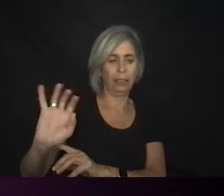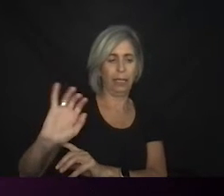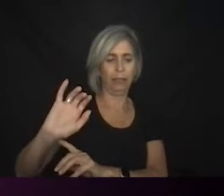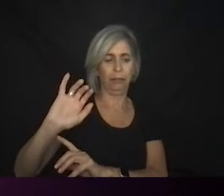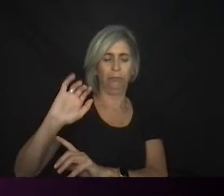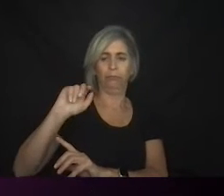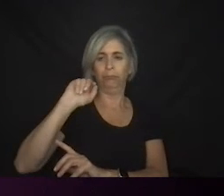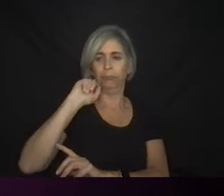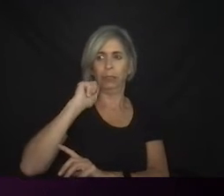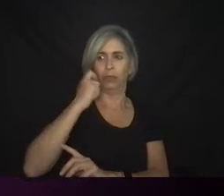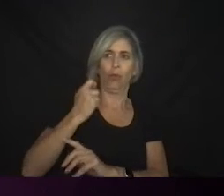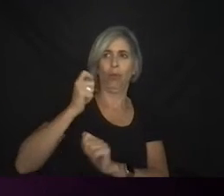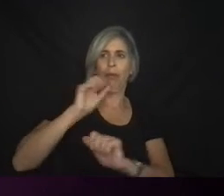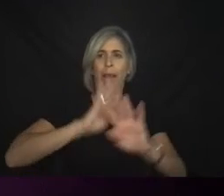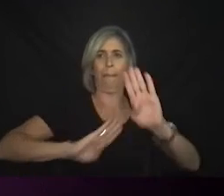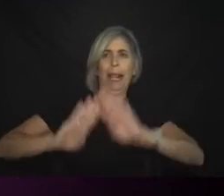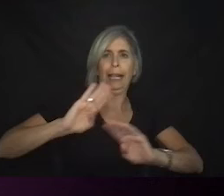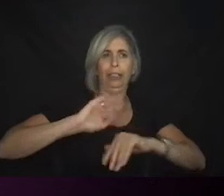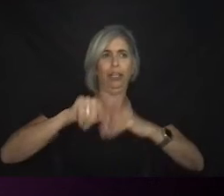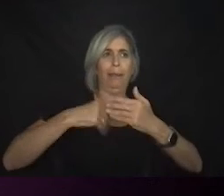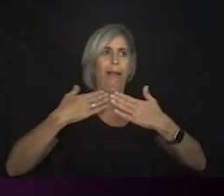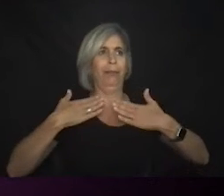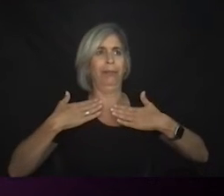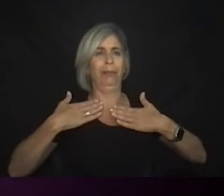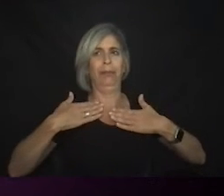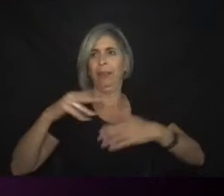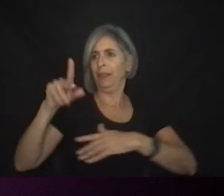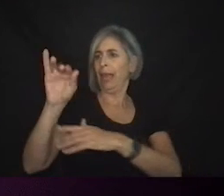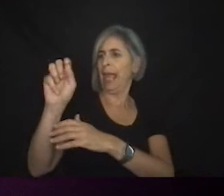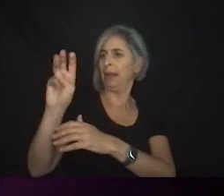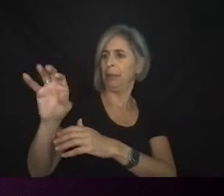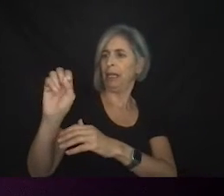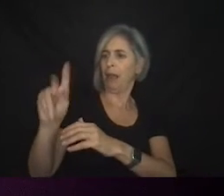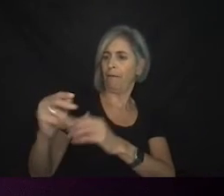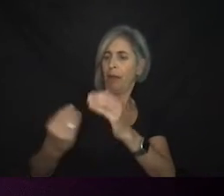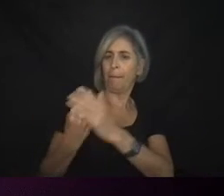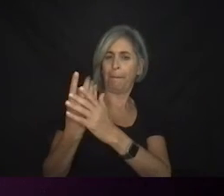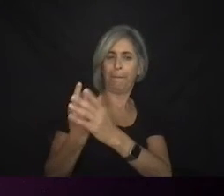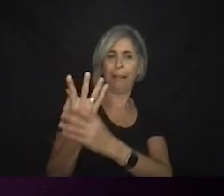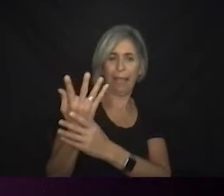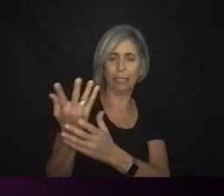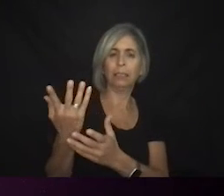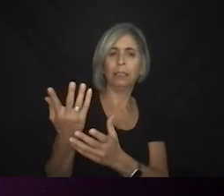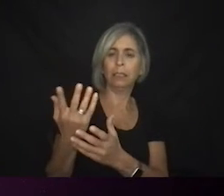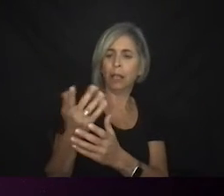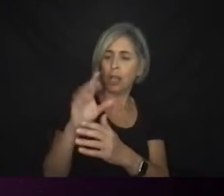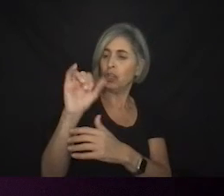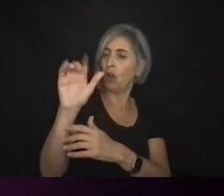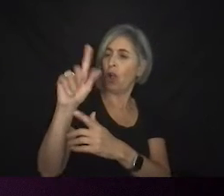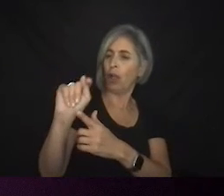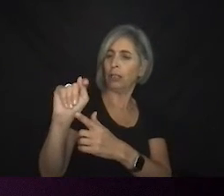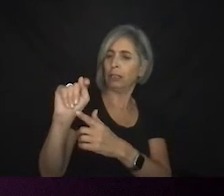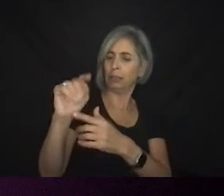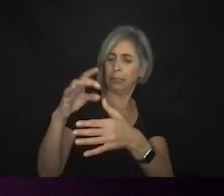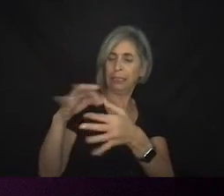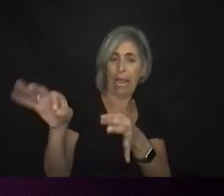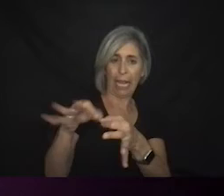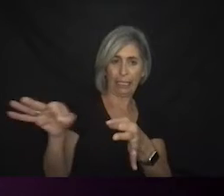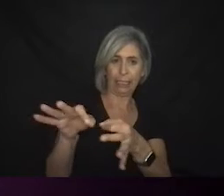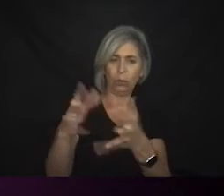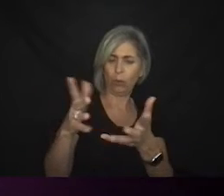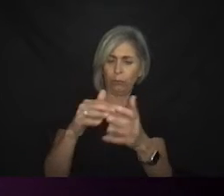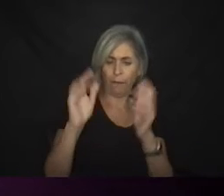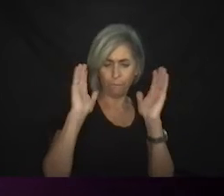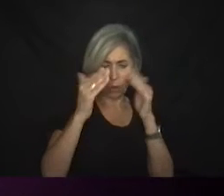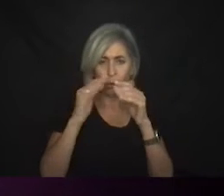cool biology about like the anatomy of plants. Your alt text is probably going to want to focus on the different parts